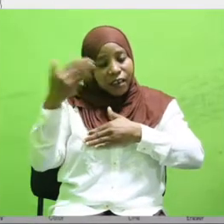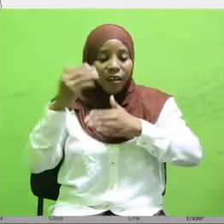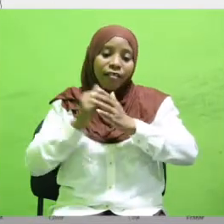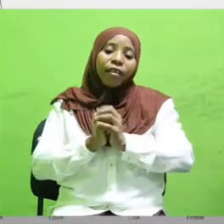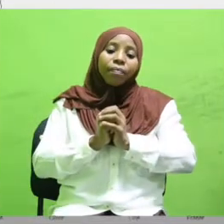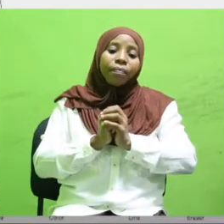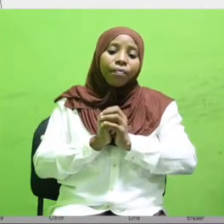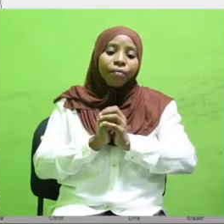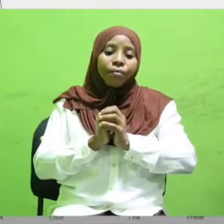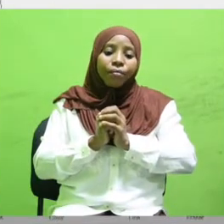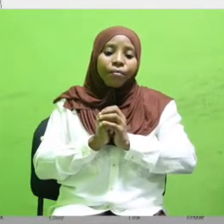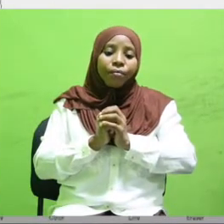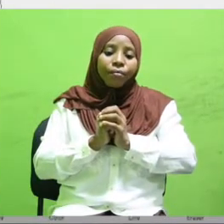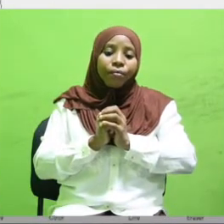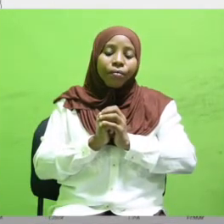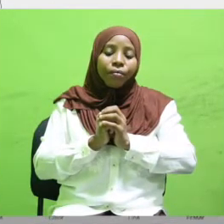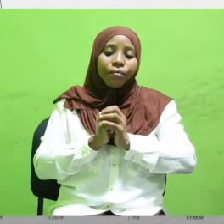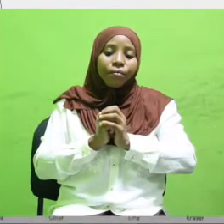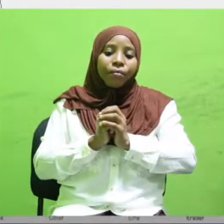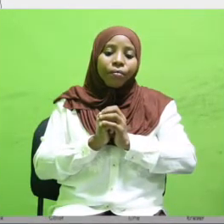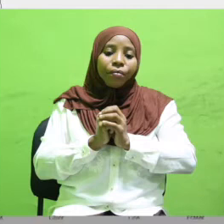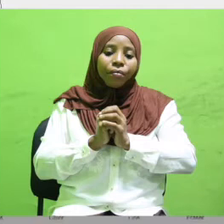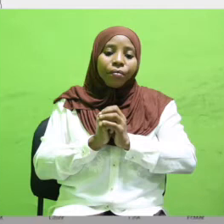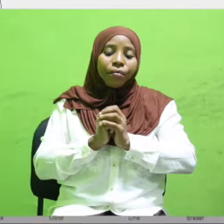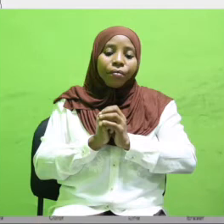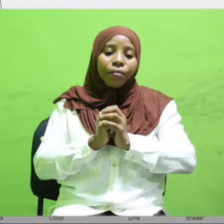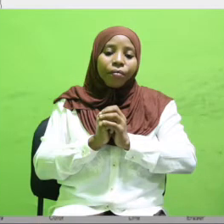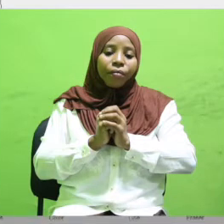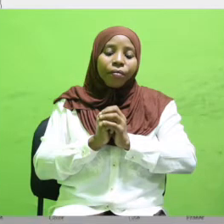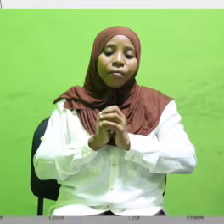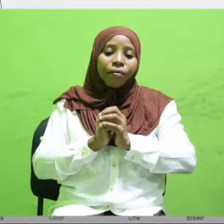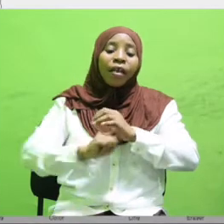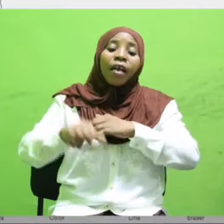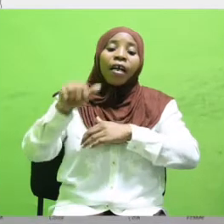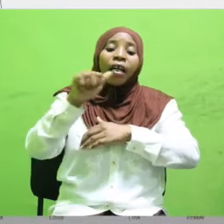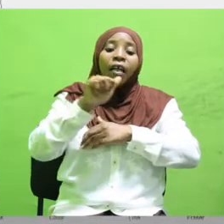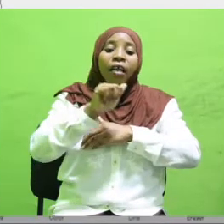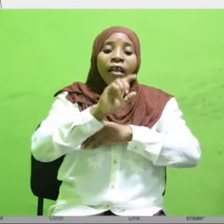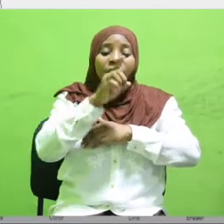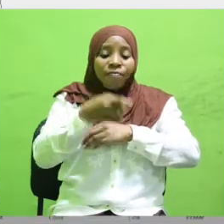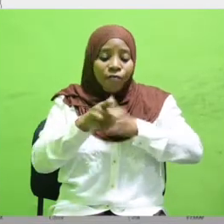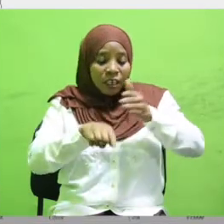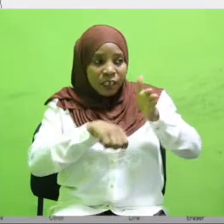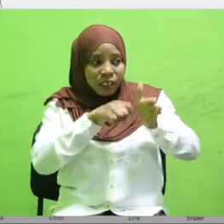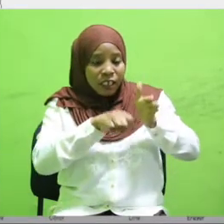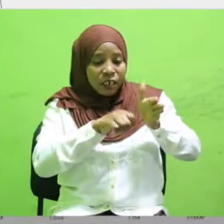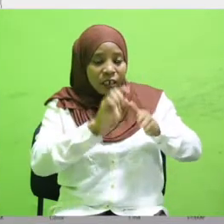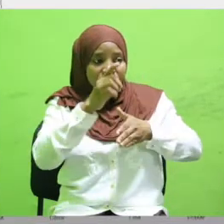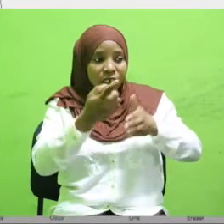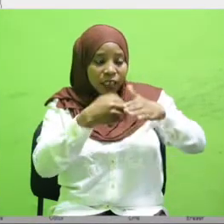and other things. While in brewery industries, yeast is also used as a main medium